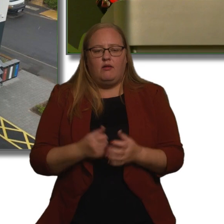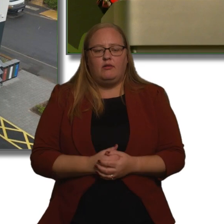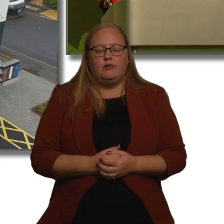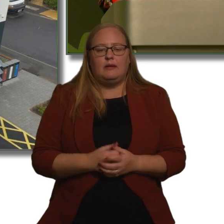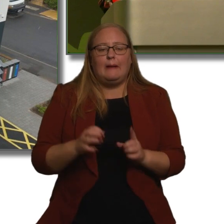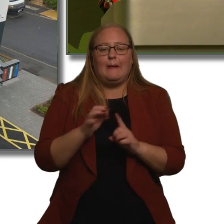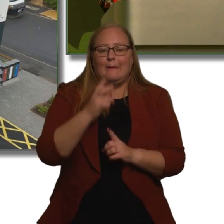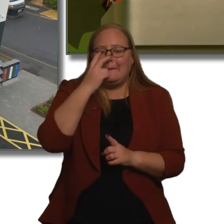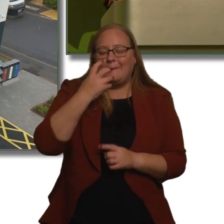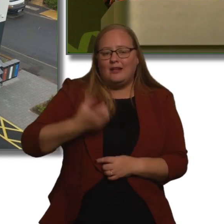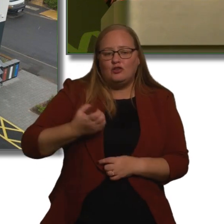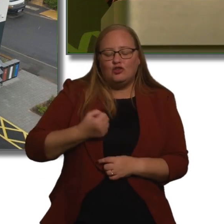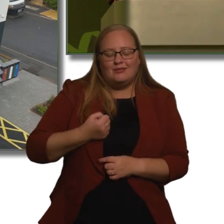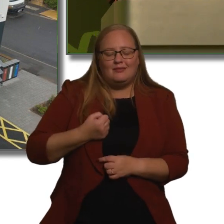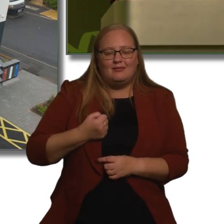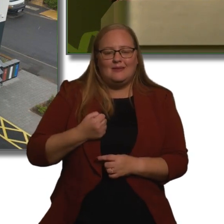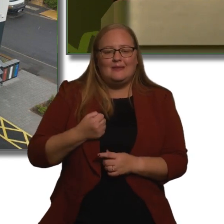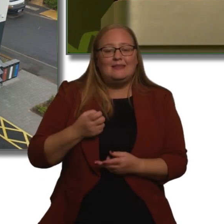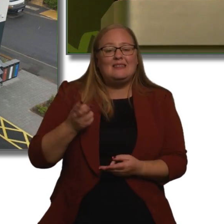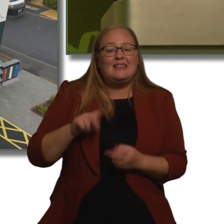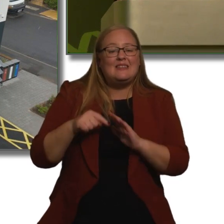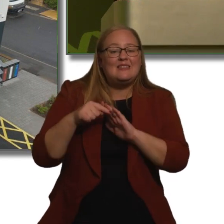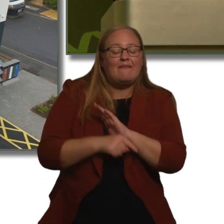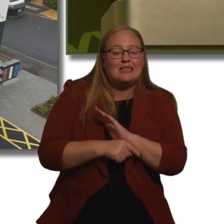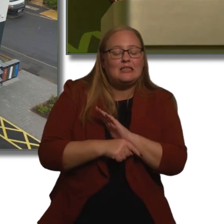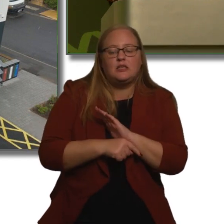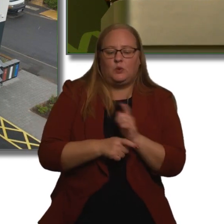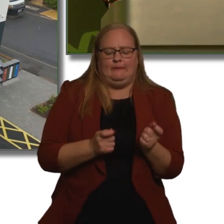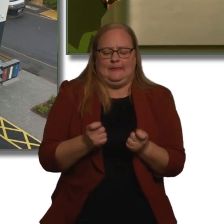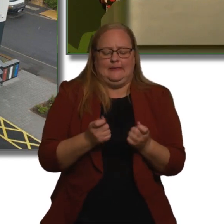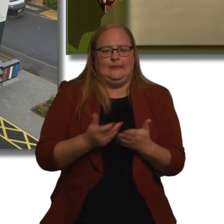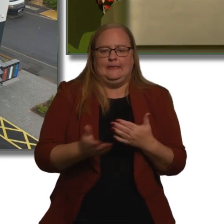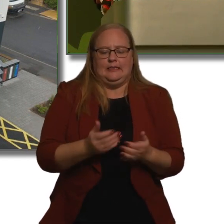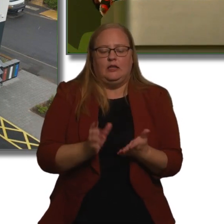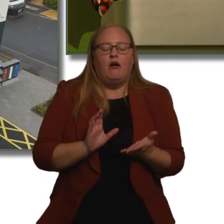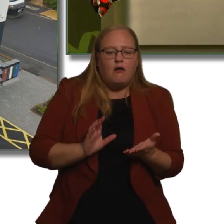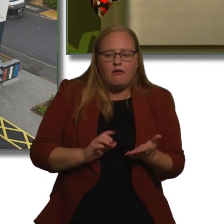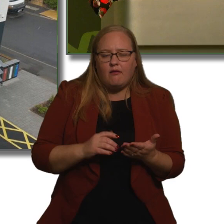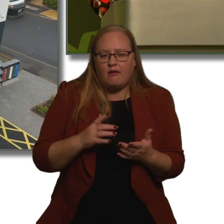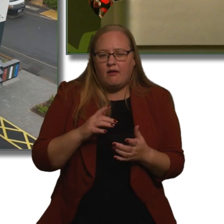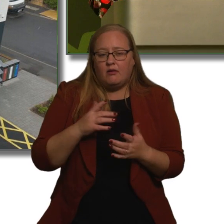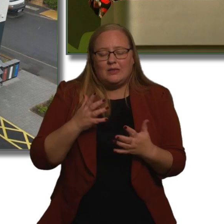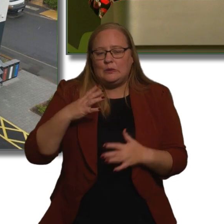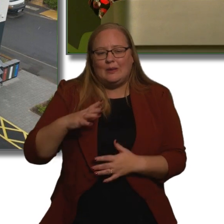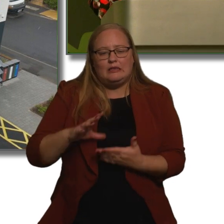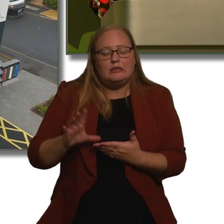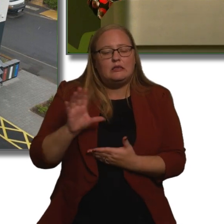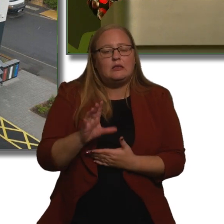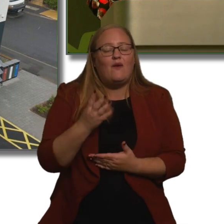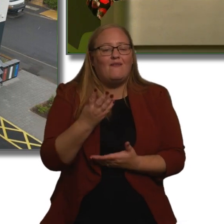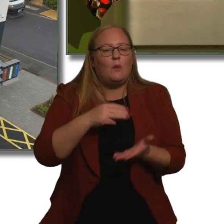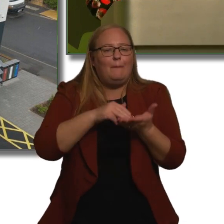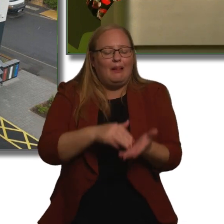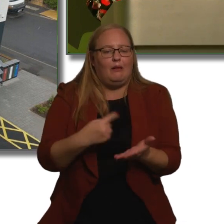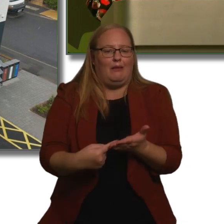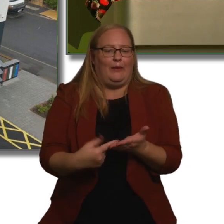pension deficit and reached a position where we are no longer required to contribute £4 million cash per